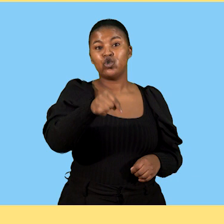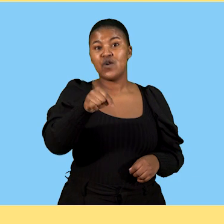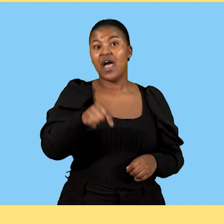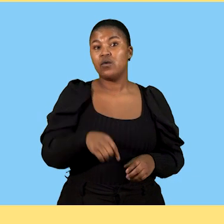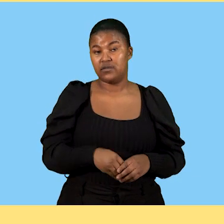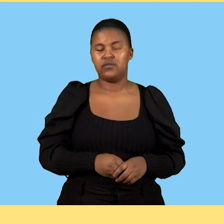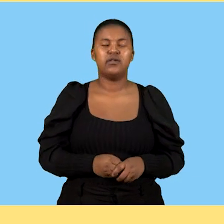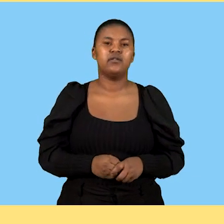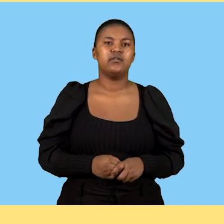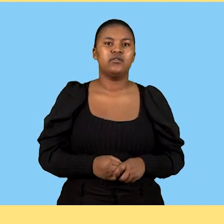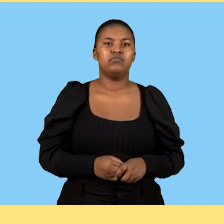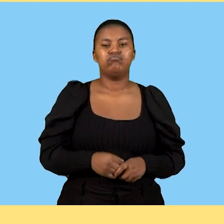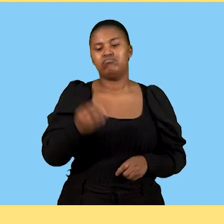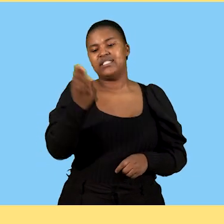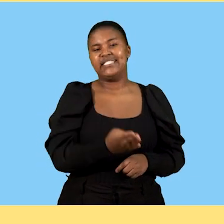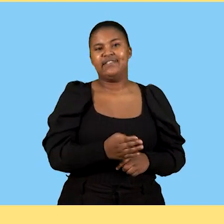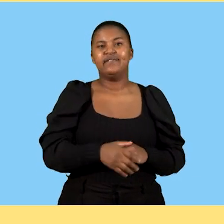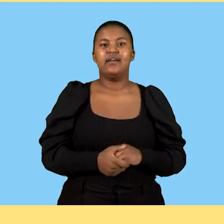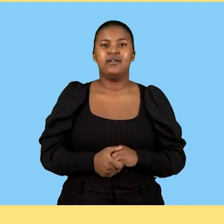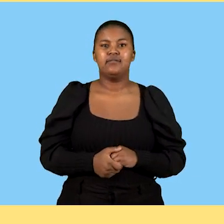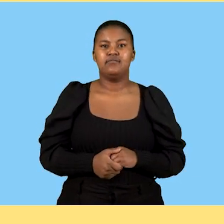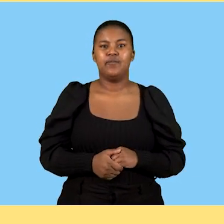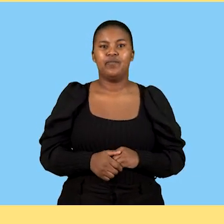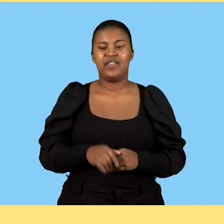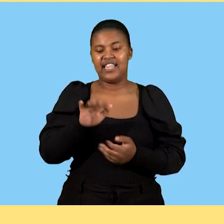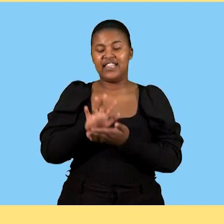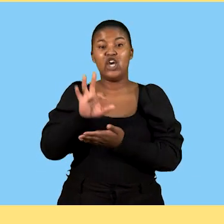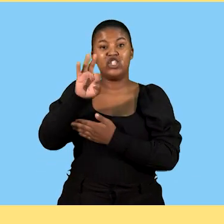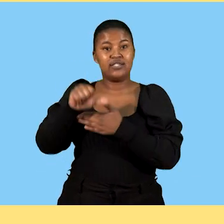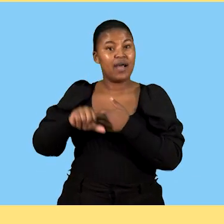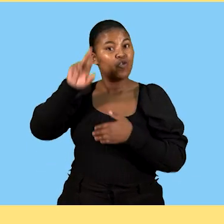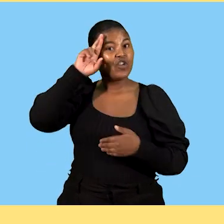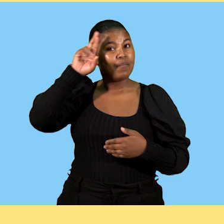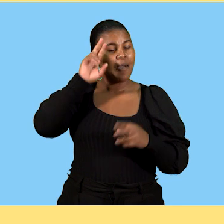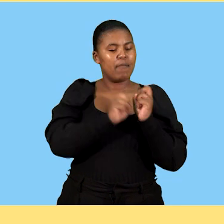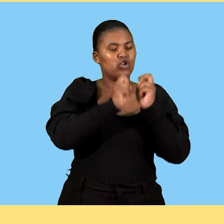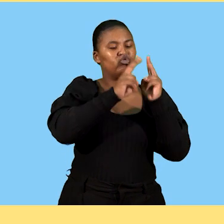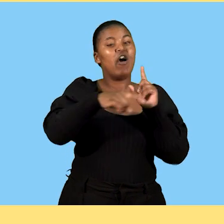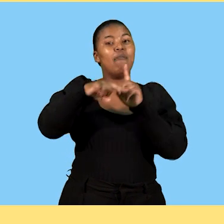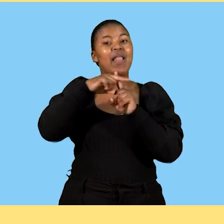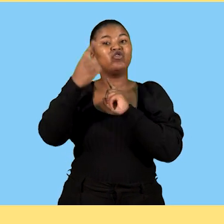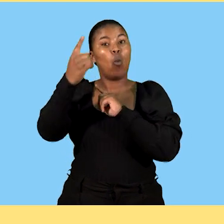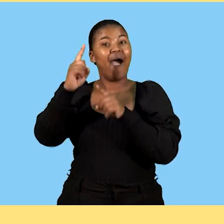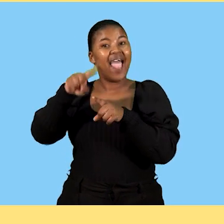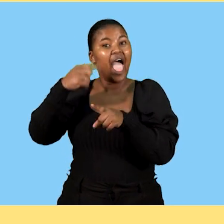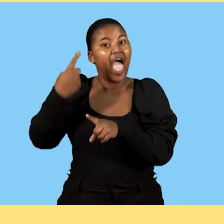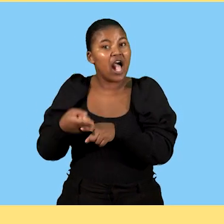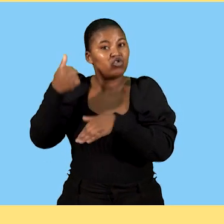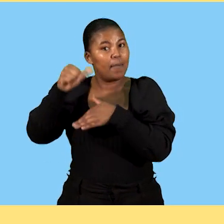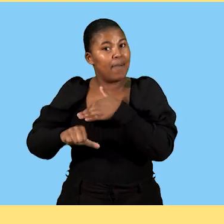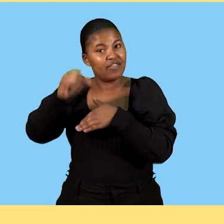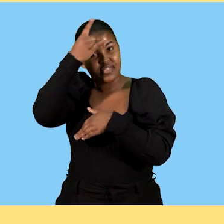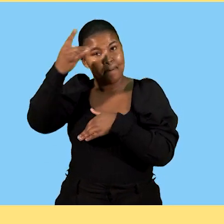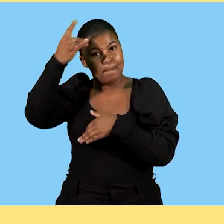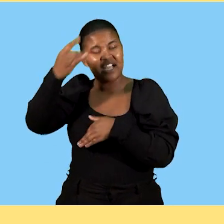182,000. We divide 182,000 by 13 months because it is 12 plus that March, 1 month,